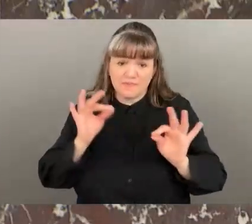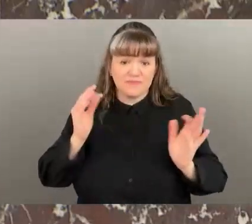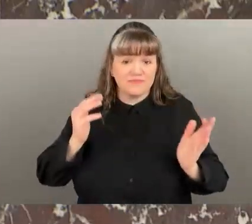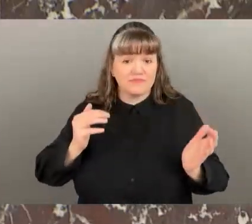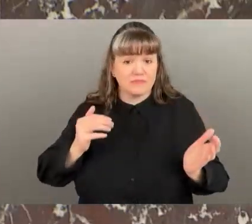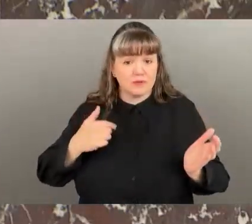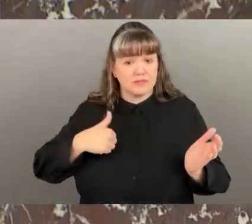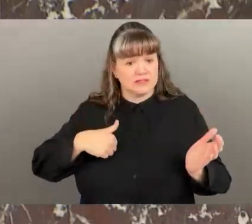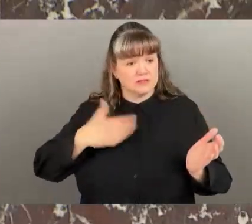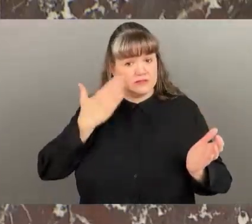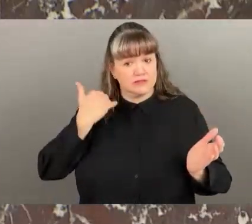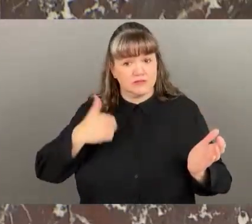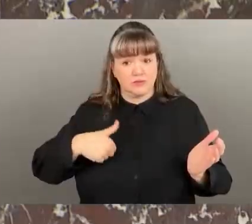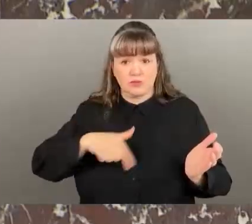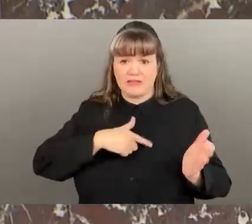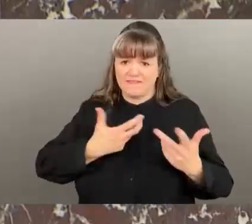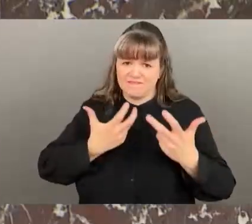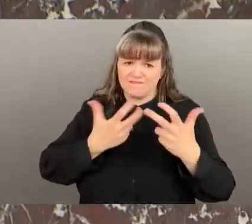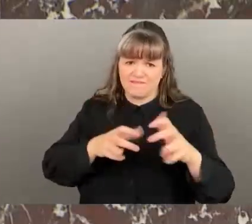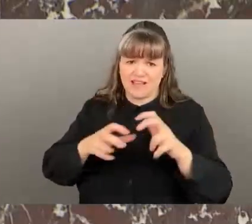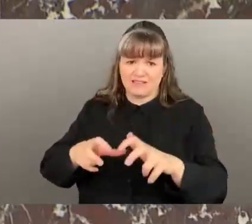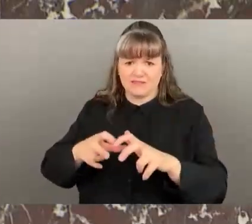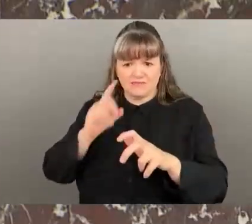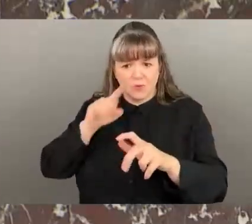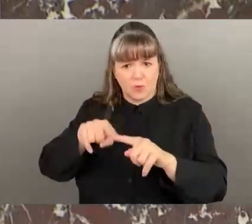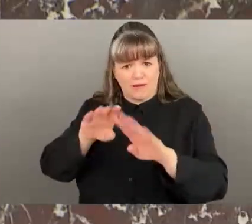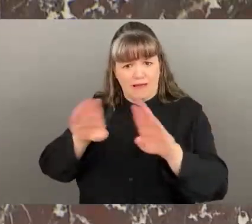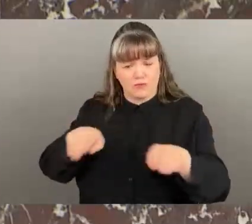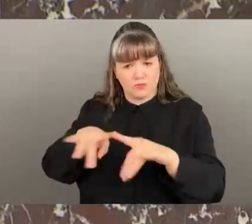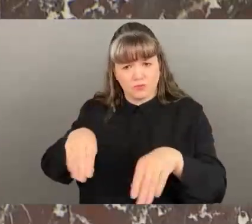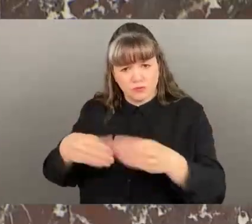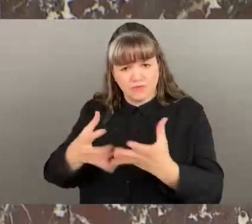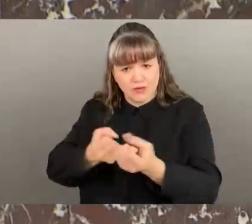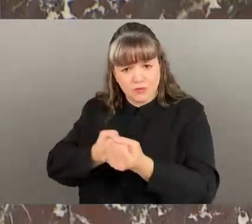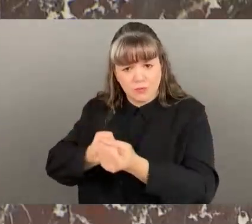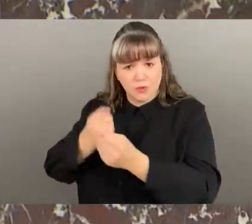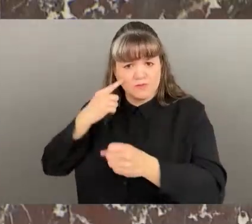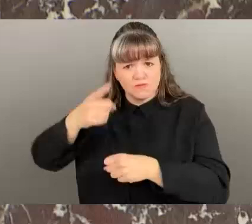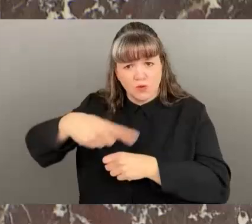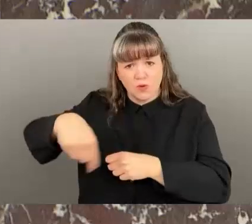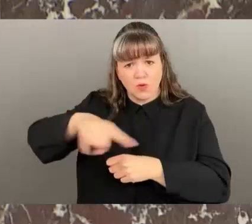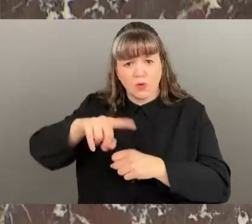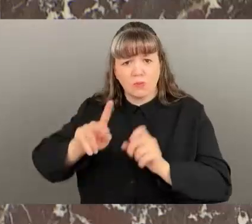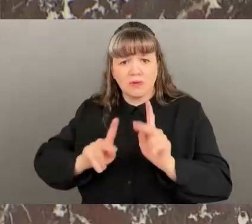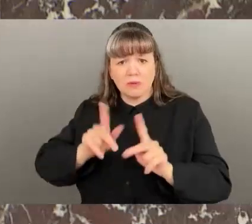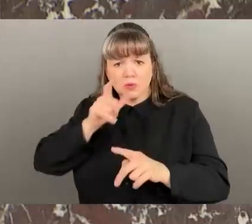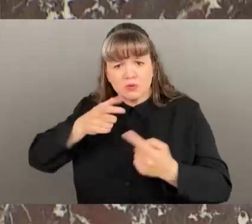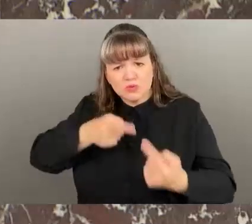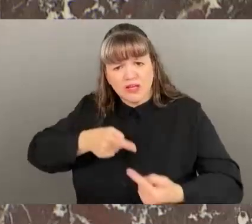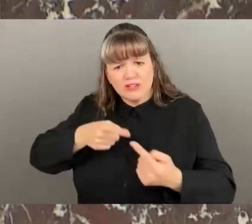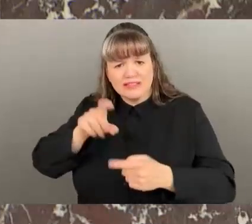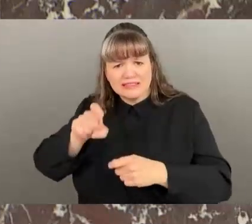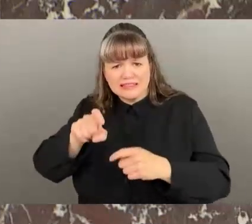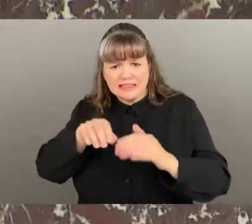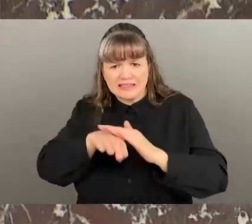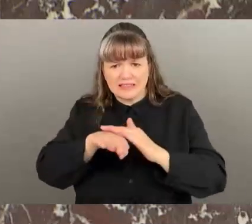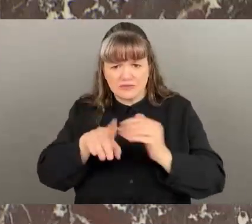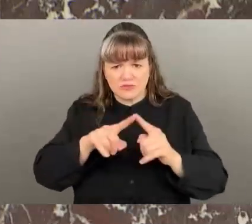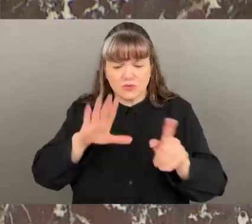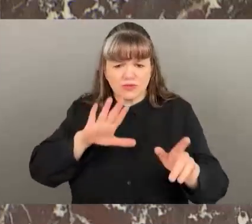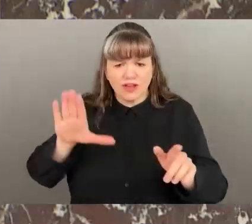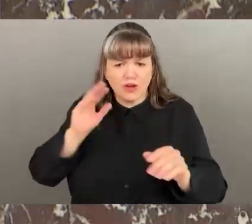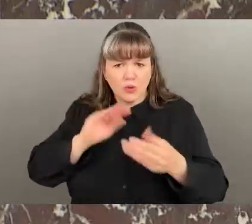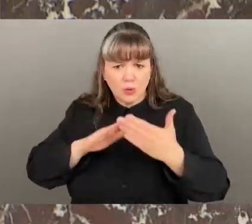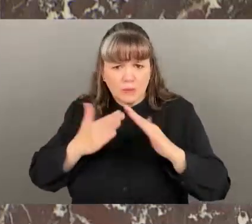our communities. Why are we making those investments? Because those investments weren't made for decades. We are decades behind when it comes to